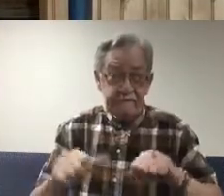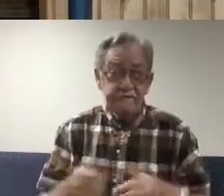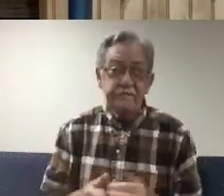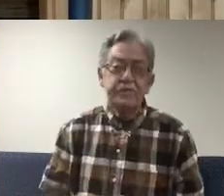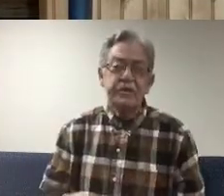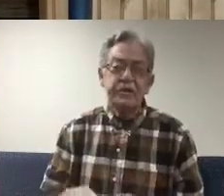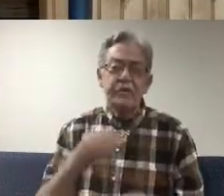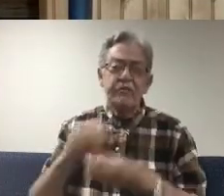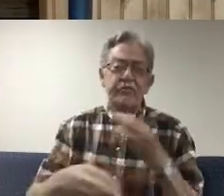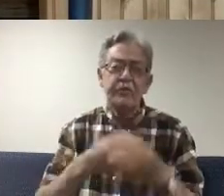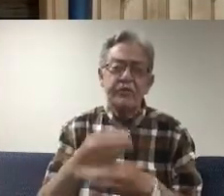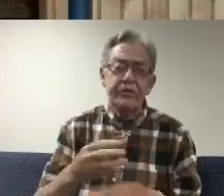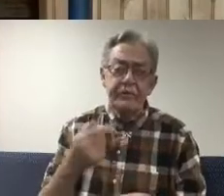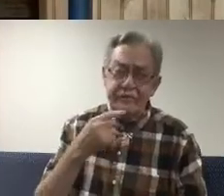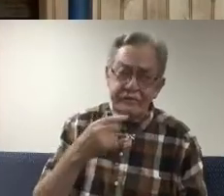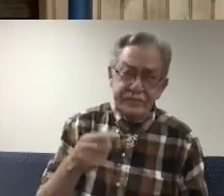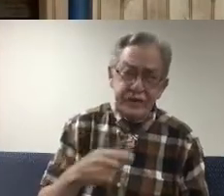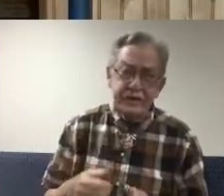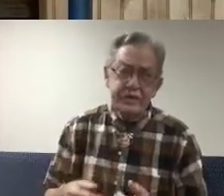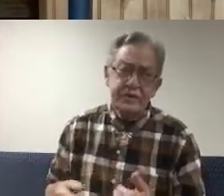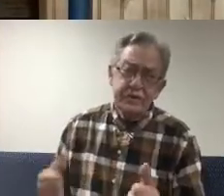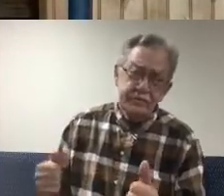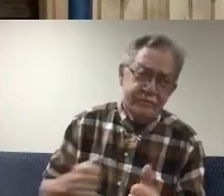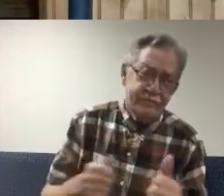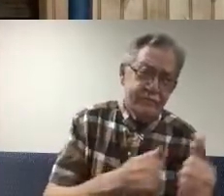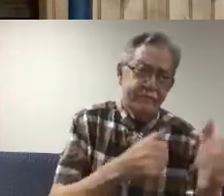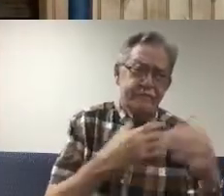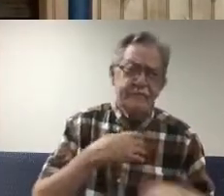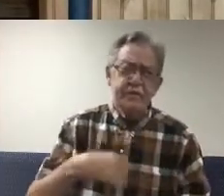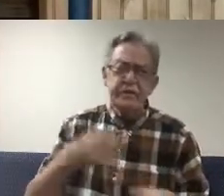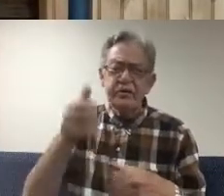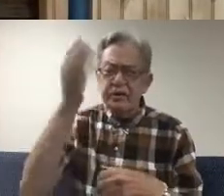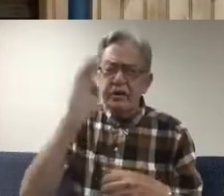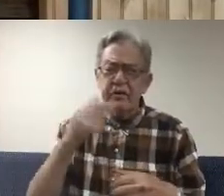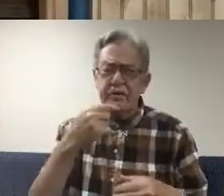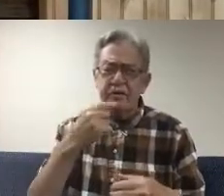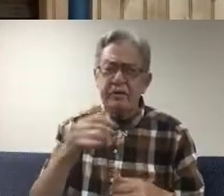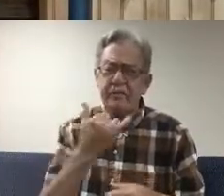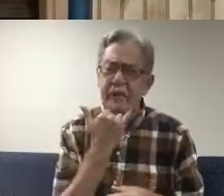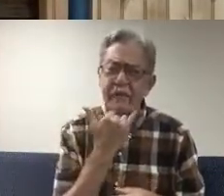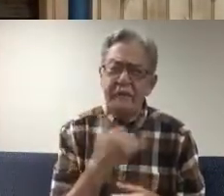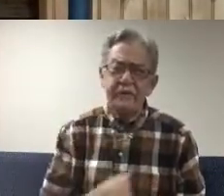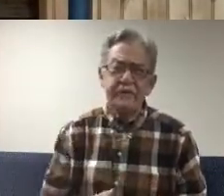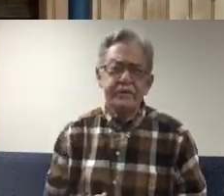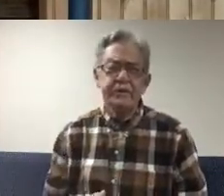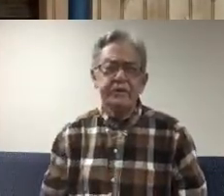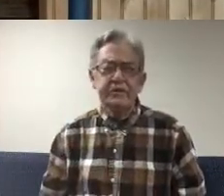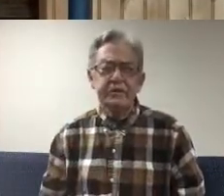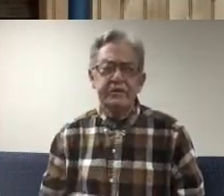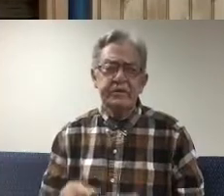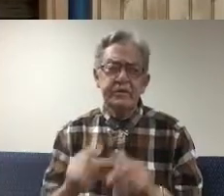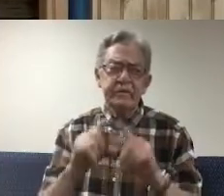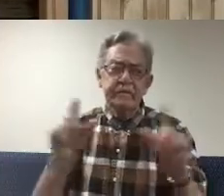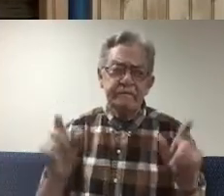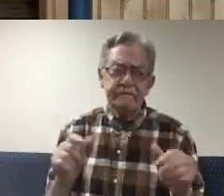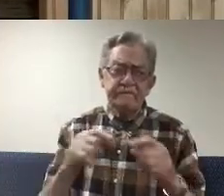We followed the course of this world, following the prince of the power of the air. We followed the world that is